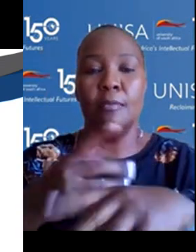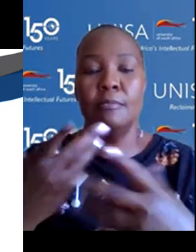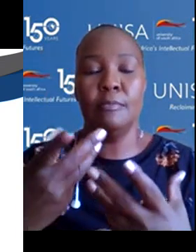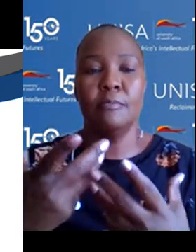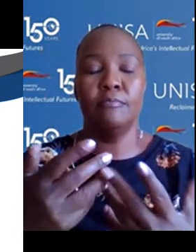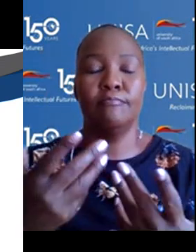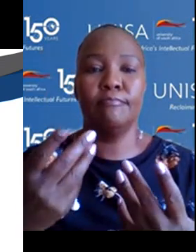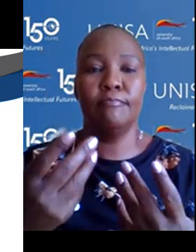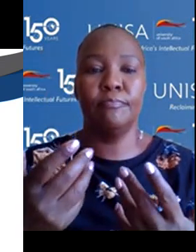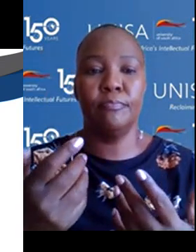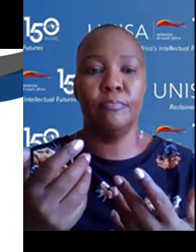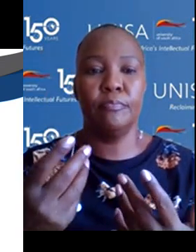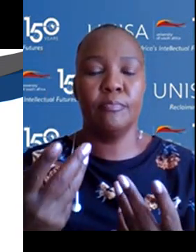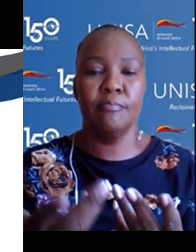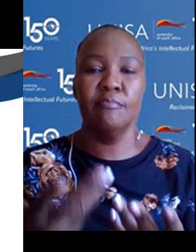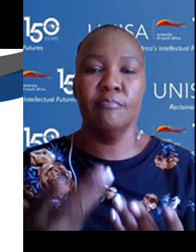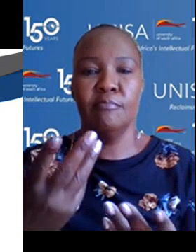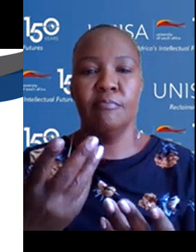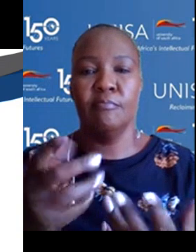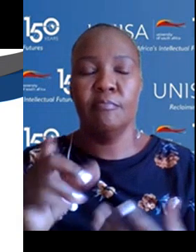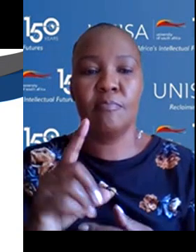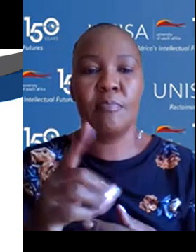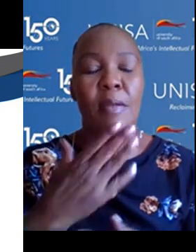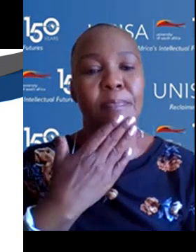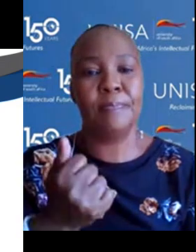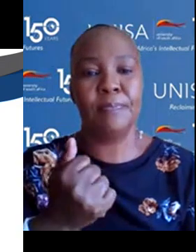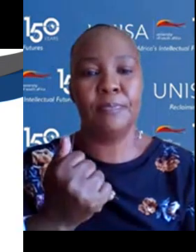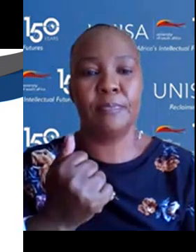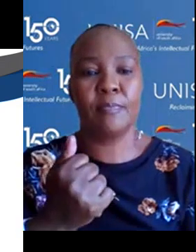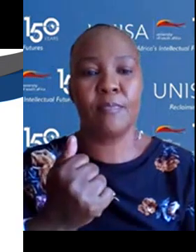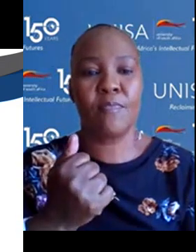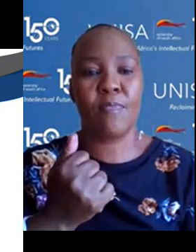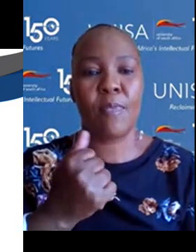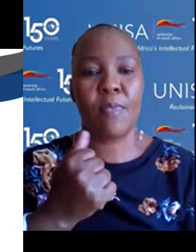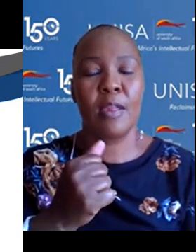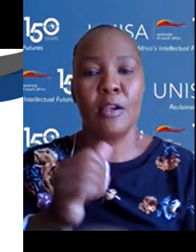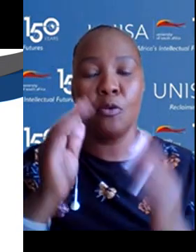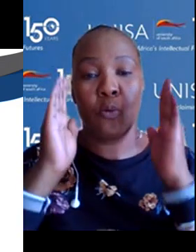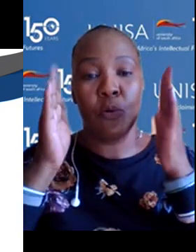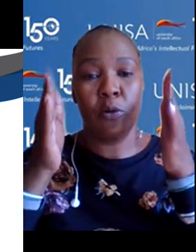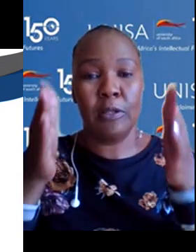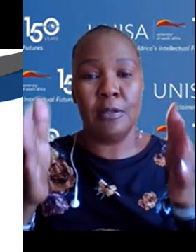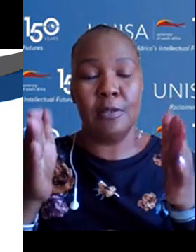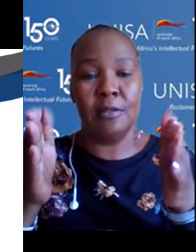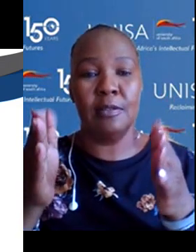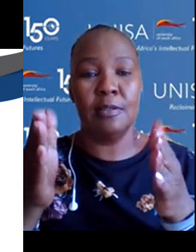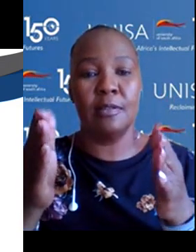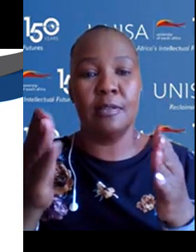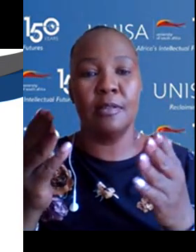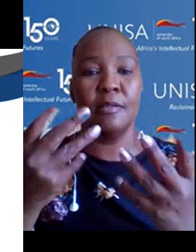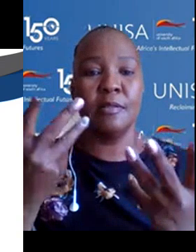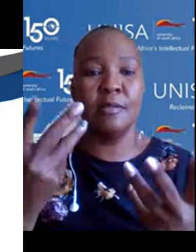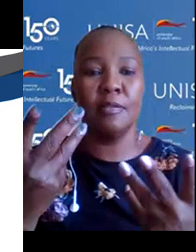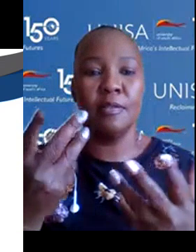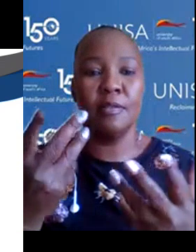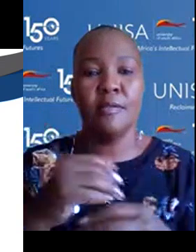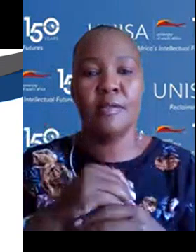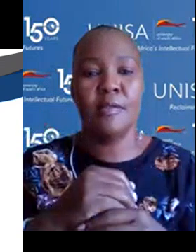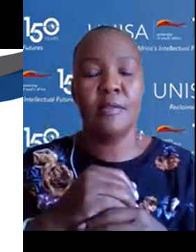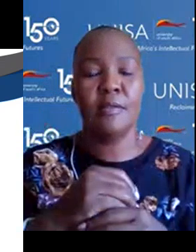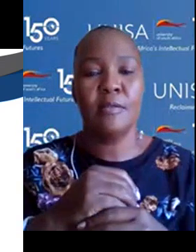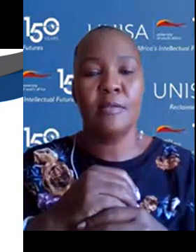And please concentrate, focus when we are in session, go on breaks when you need to.